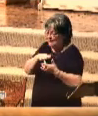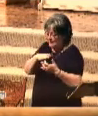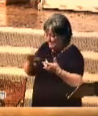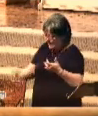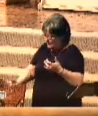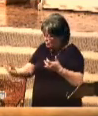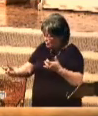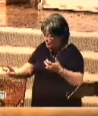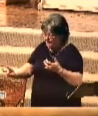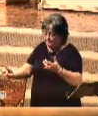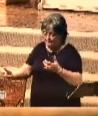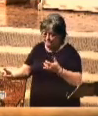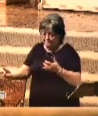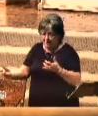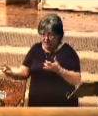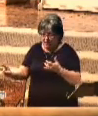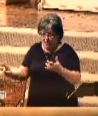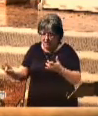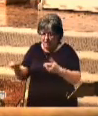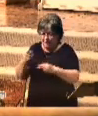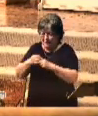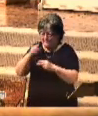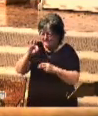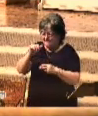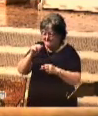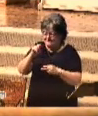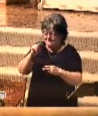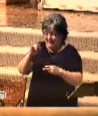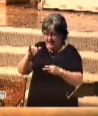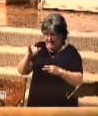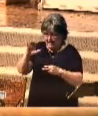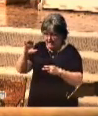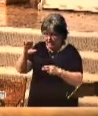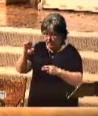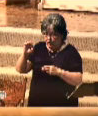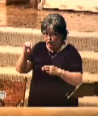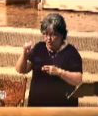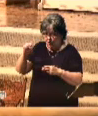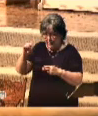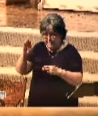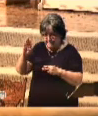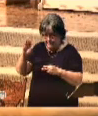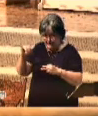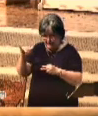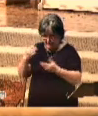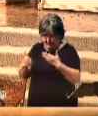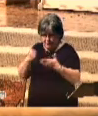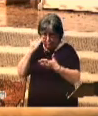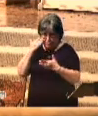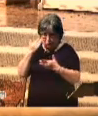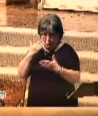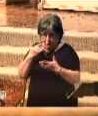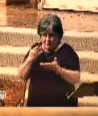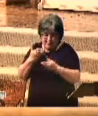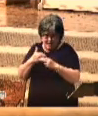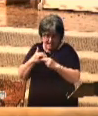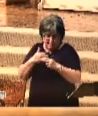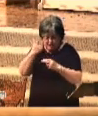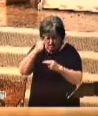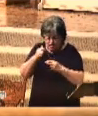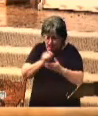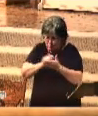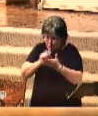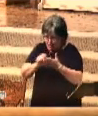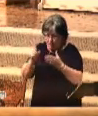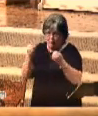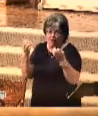age. Her name was Fanny Crosby. You might know her because she wrote a lot of wonderful songs. At 8 years